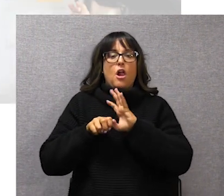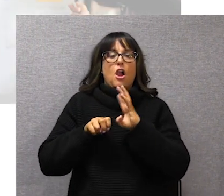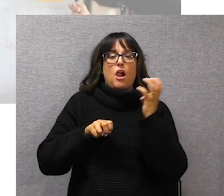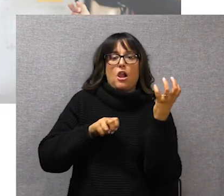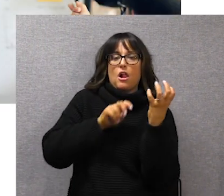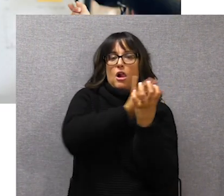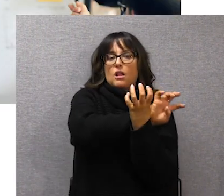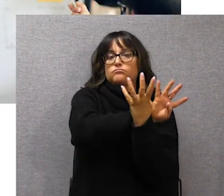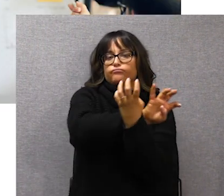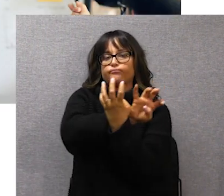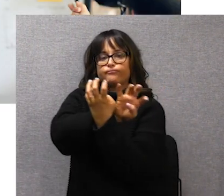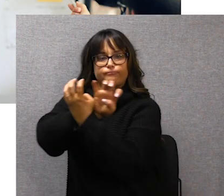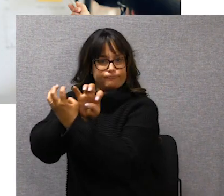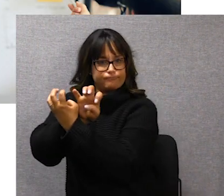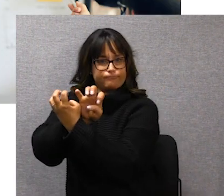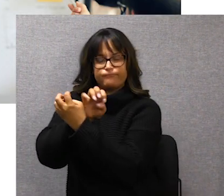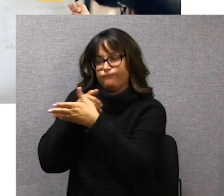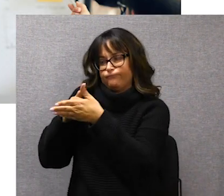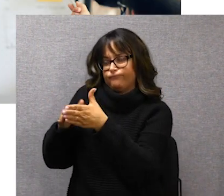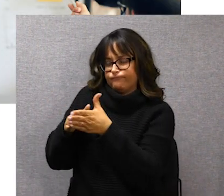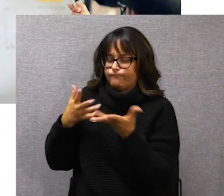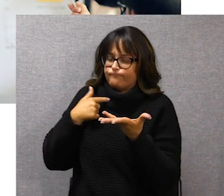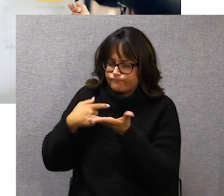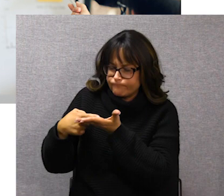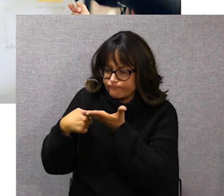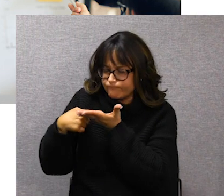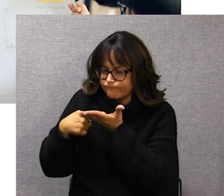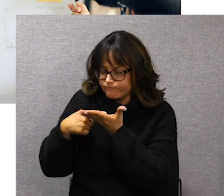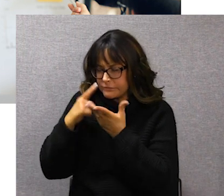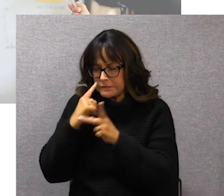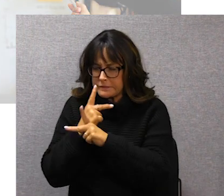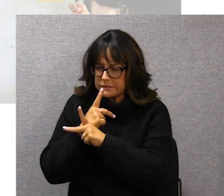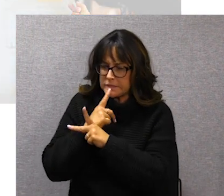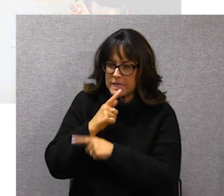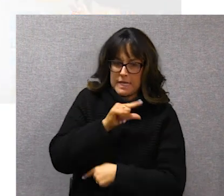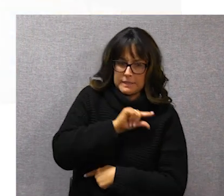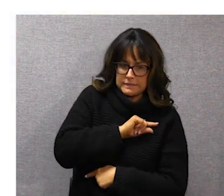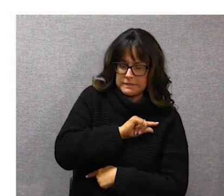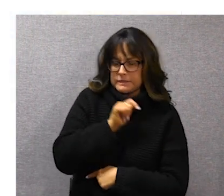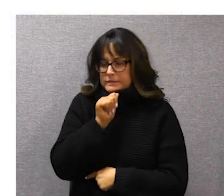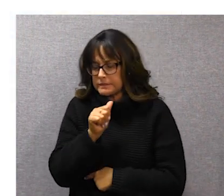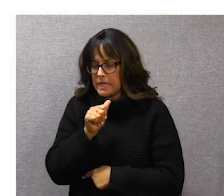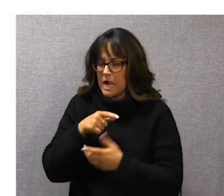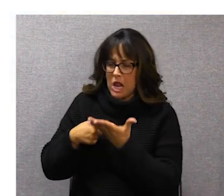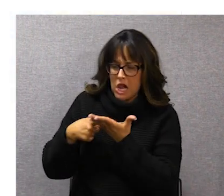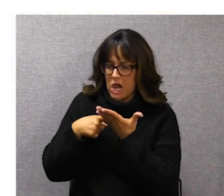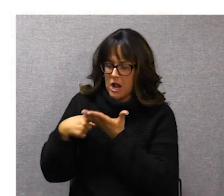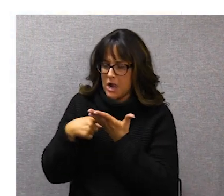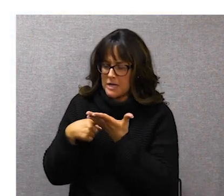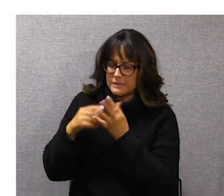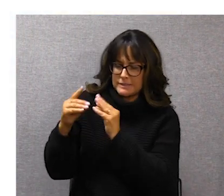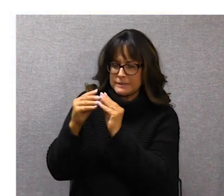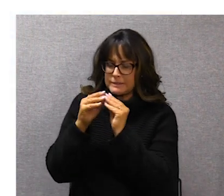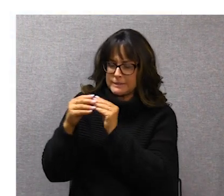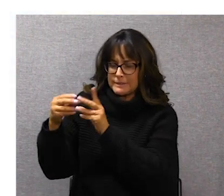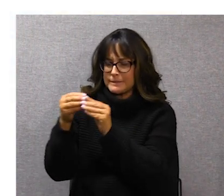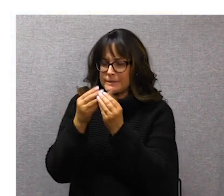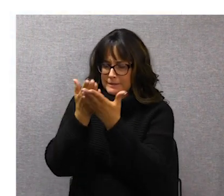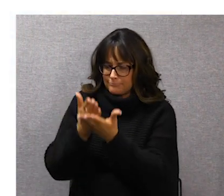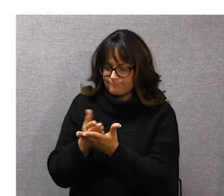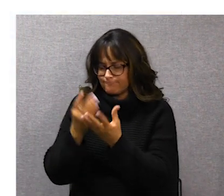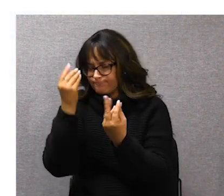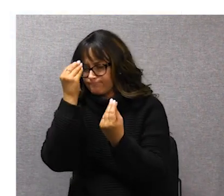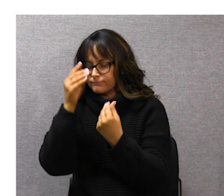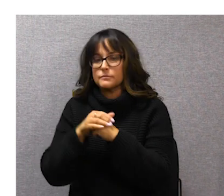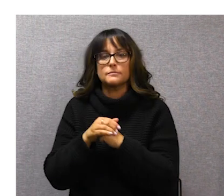decide whether the person charged should be found guilty based on the evidence shown in court. With Step 7, the verdict, the